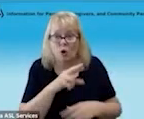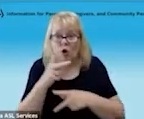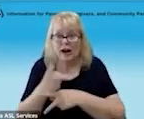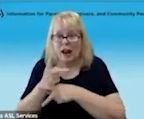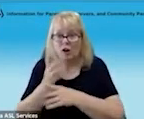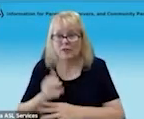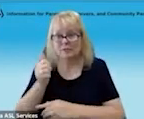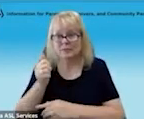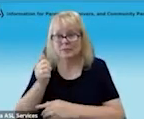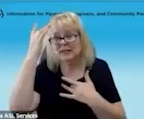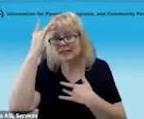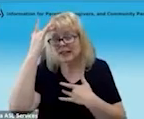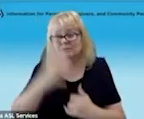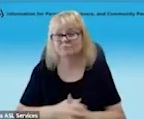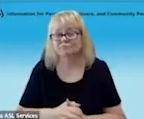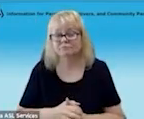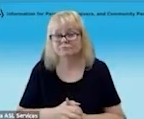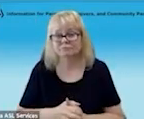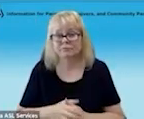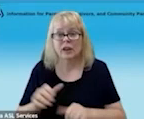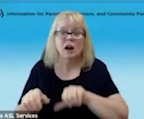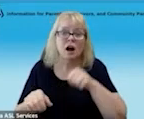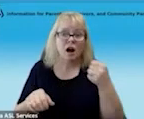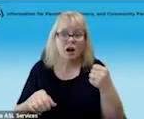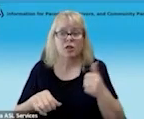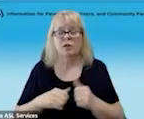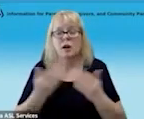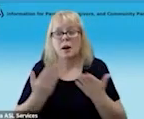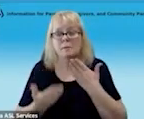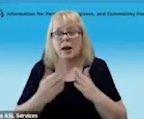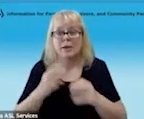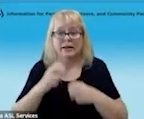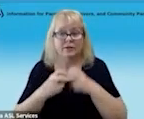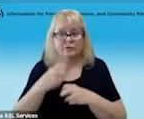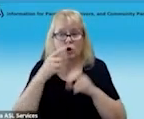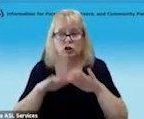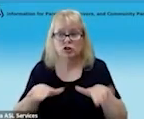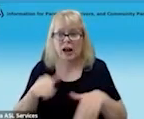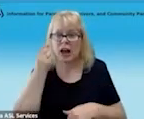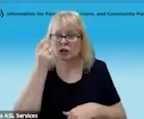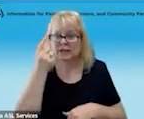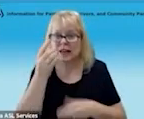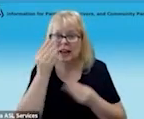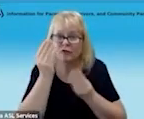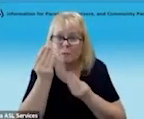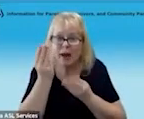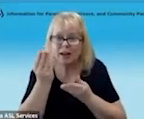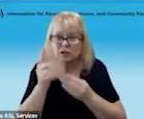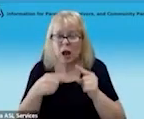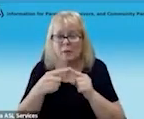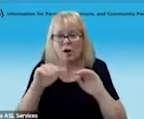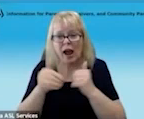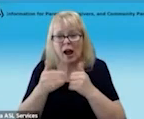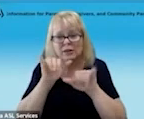be in close contact with others who may have COVID-19. For example, a family member or